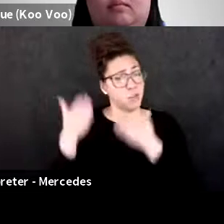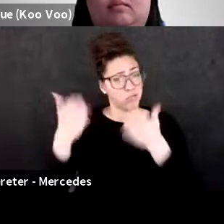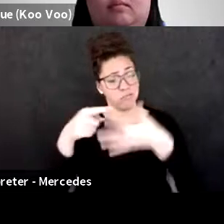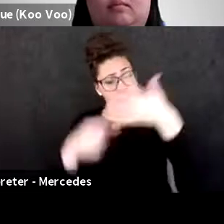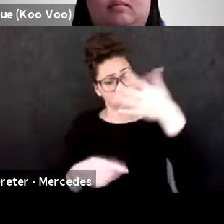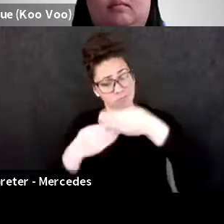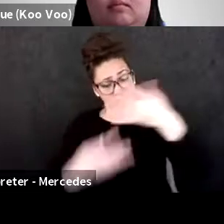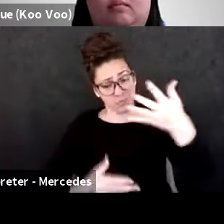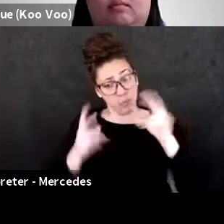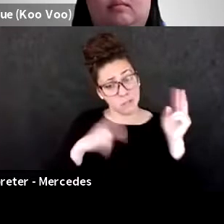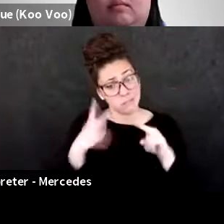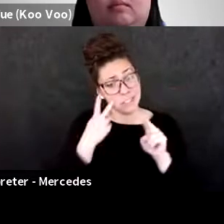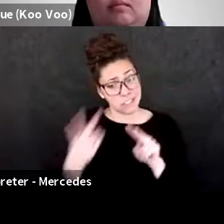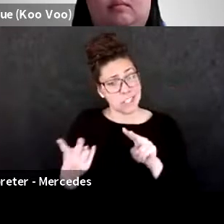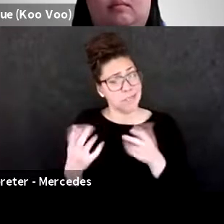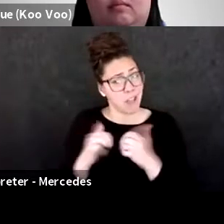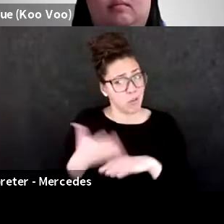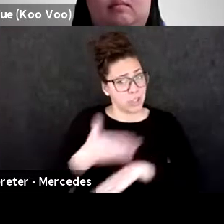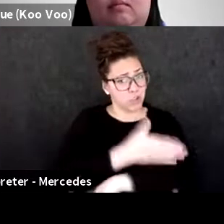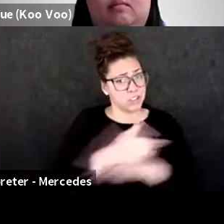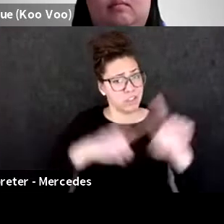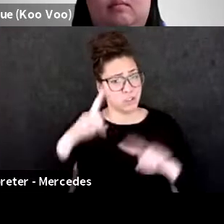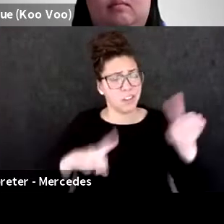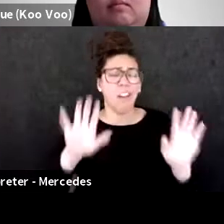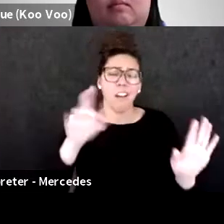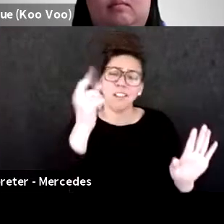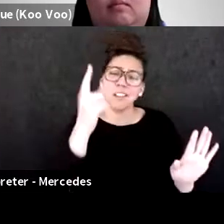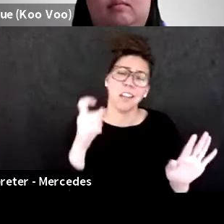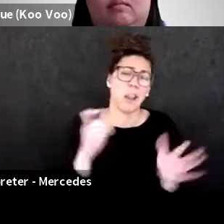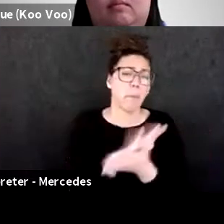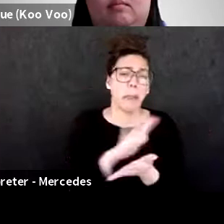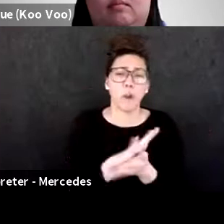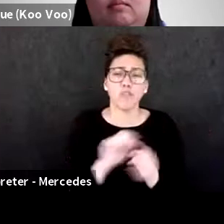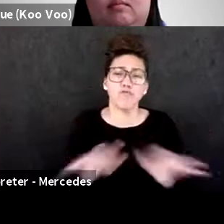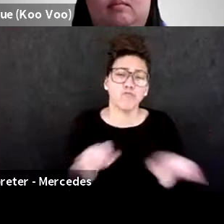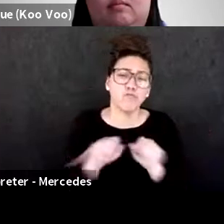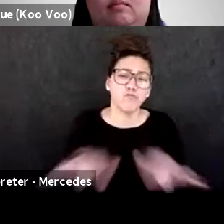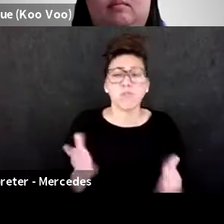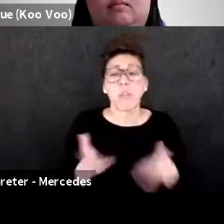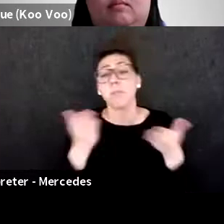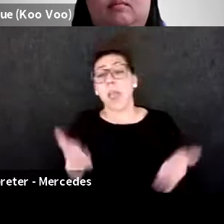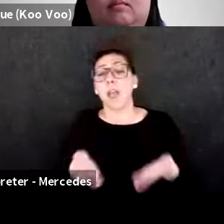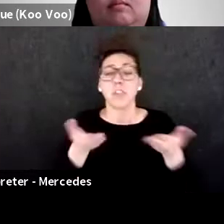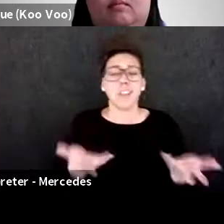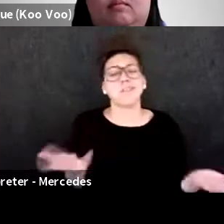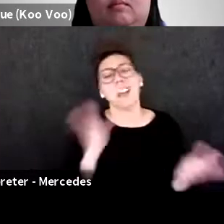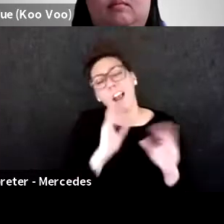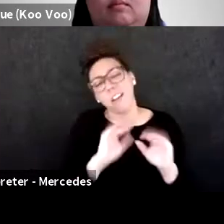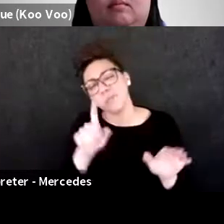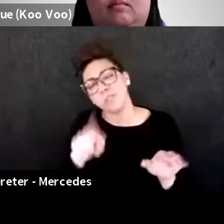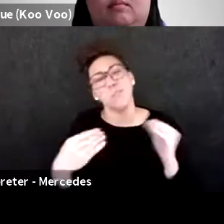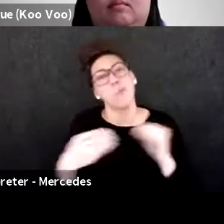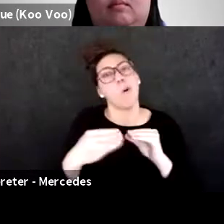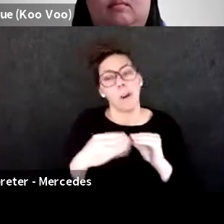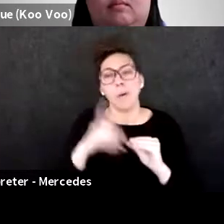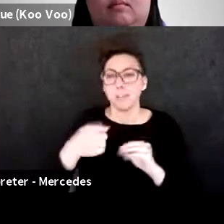to increase diversity. We have to do more though than push out paper and push out recommendations. We have to implement. And that's where